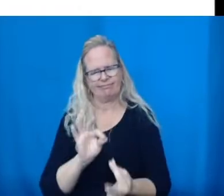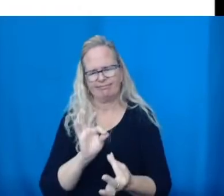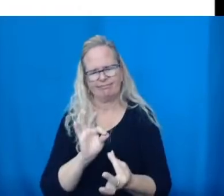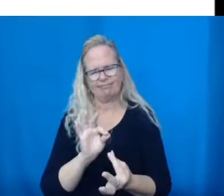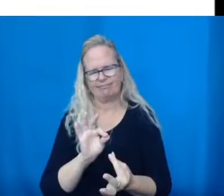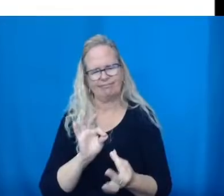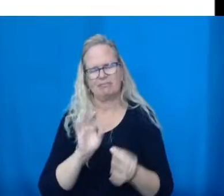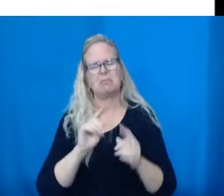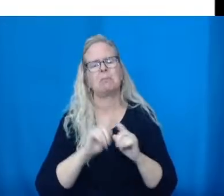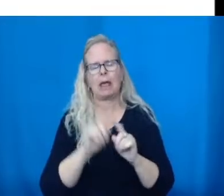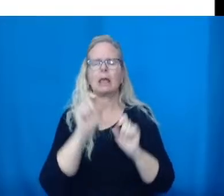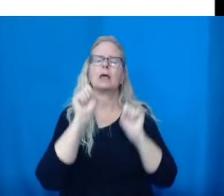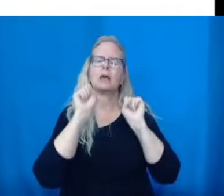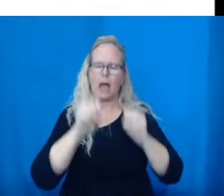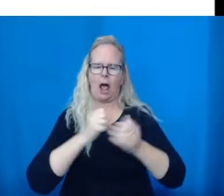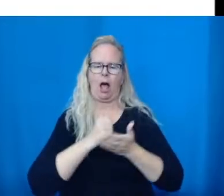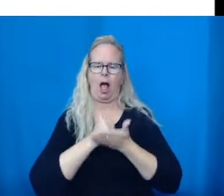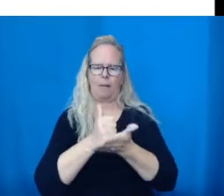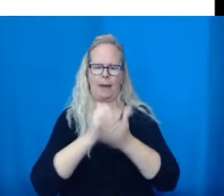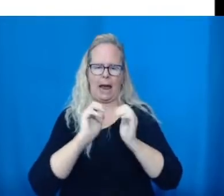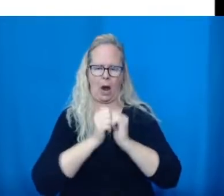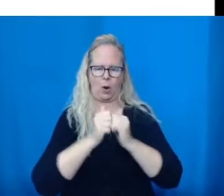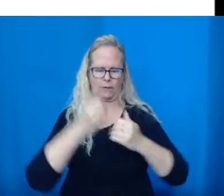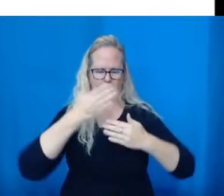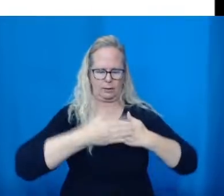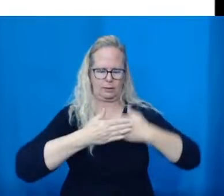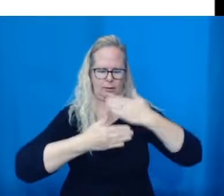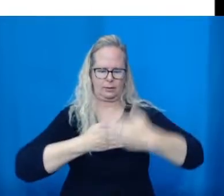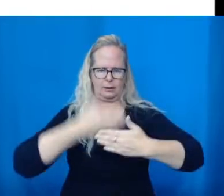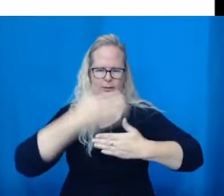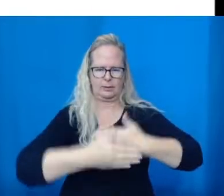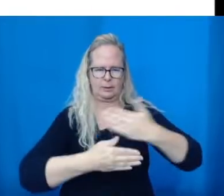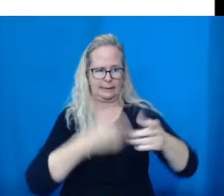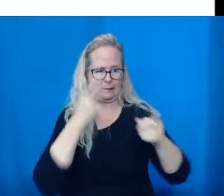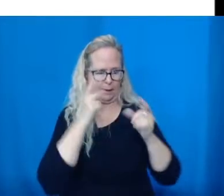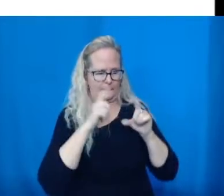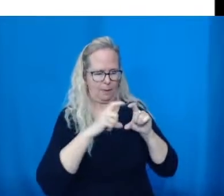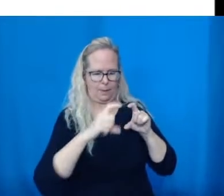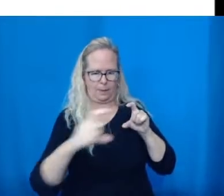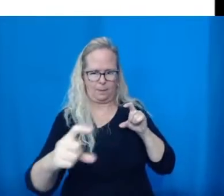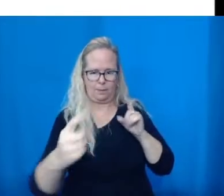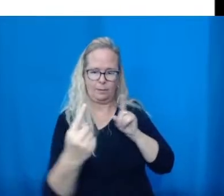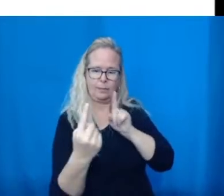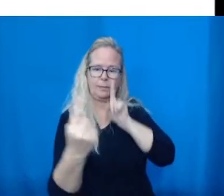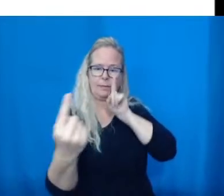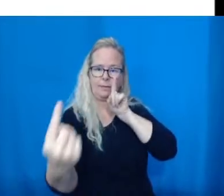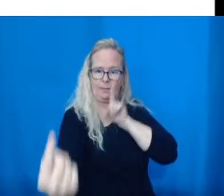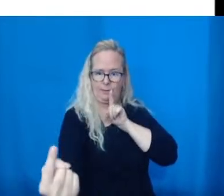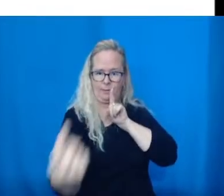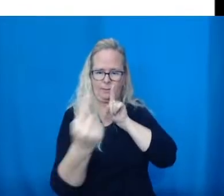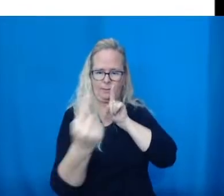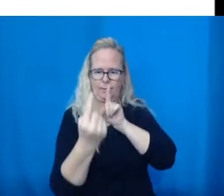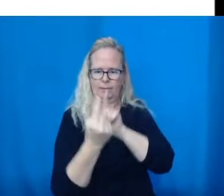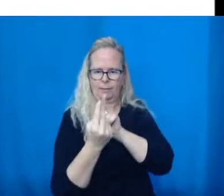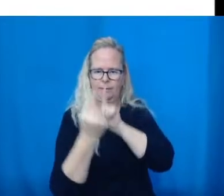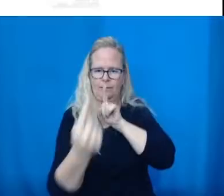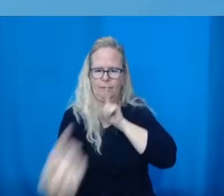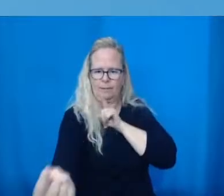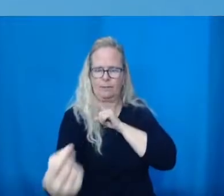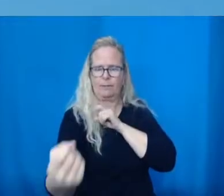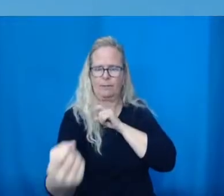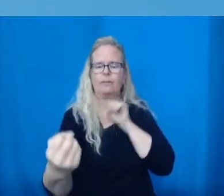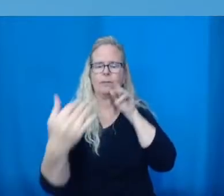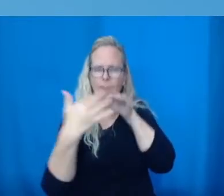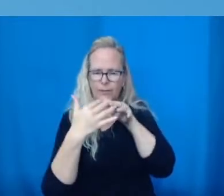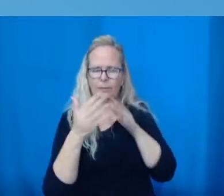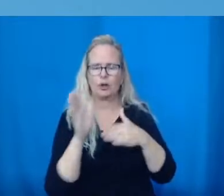together with shared responsibilities, like the good testing and tracing, improved ventilation and air filtration, and widespread vaccination.